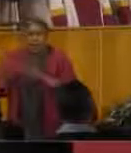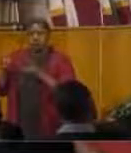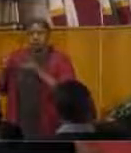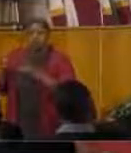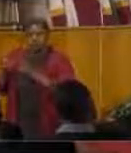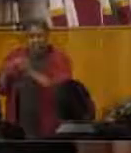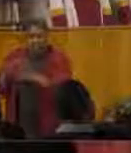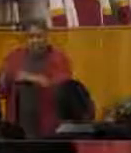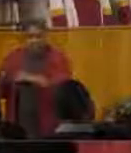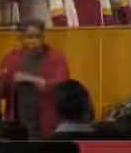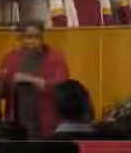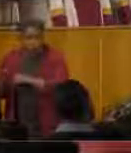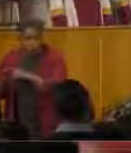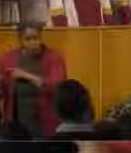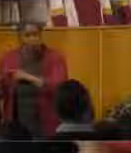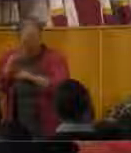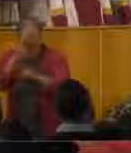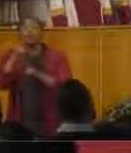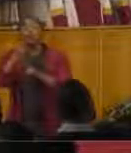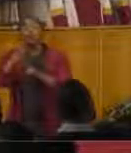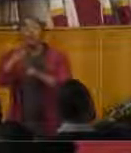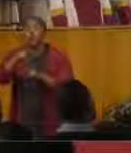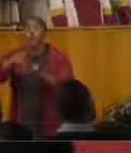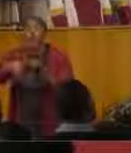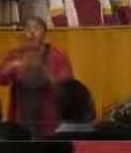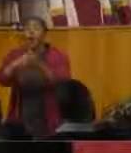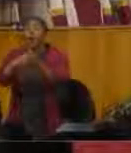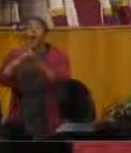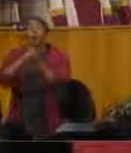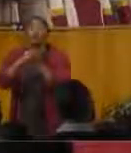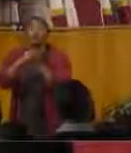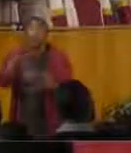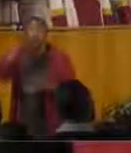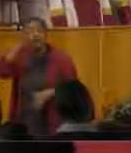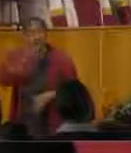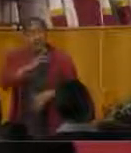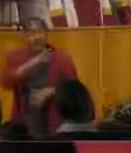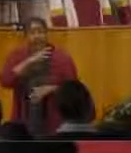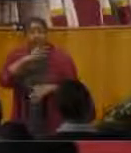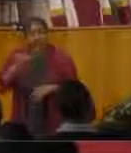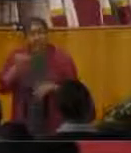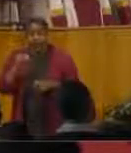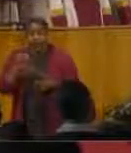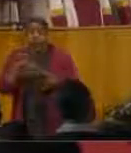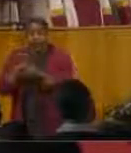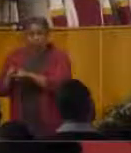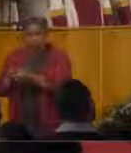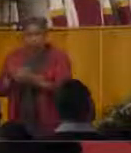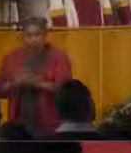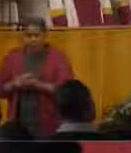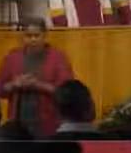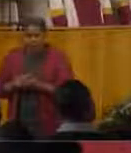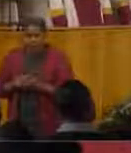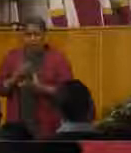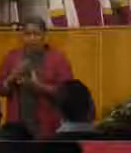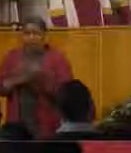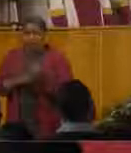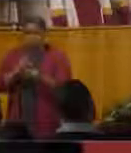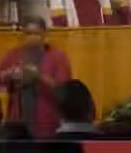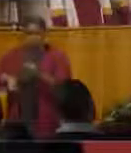other. You can't worship God and money